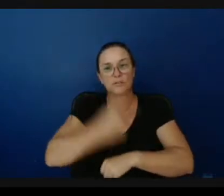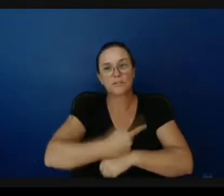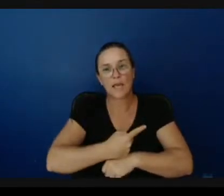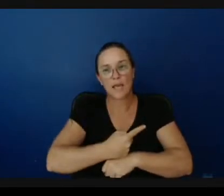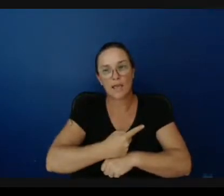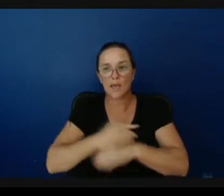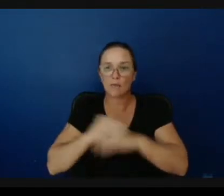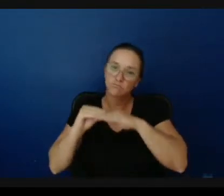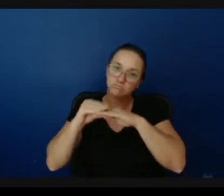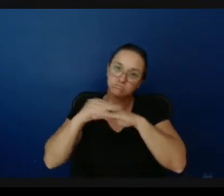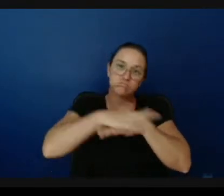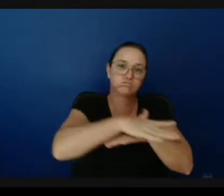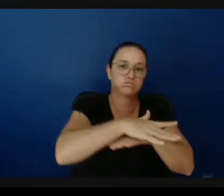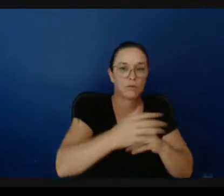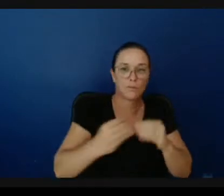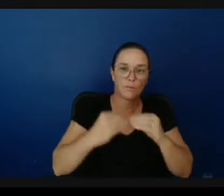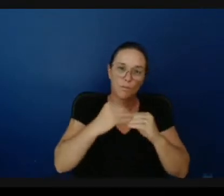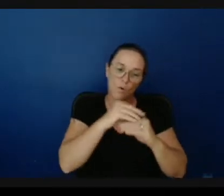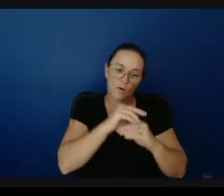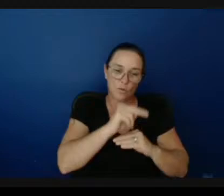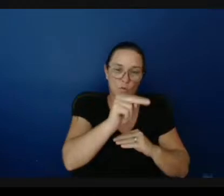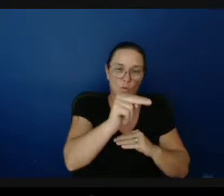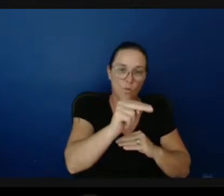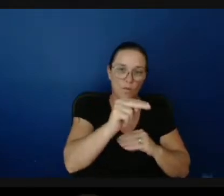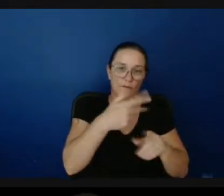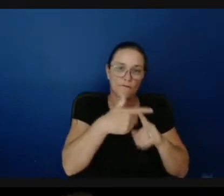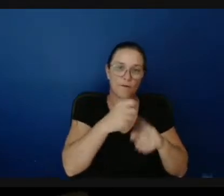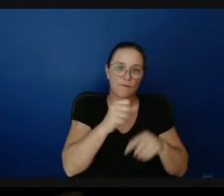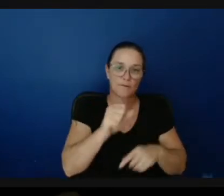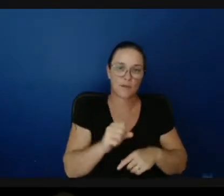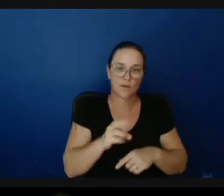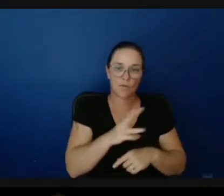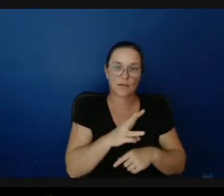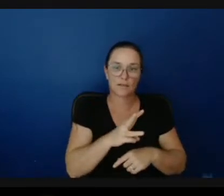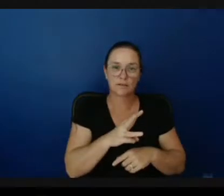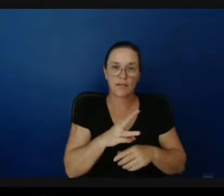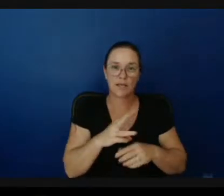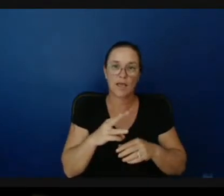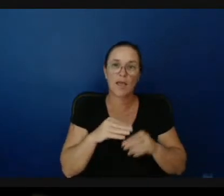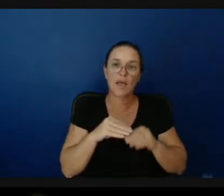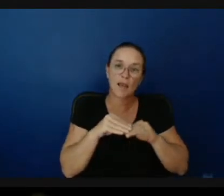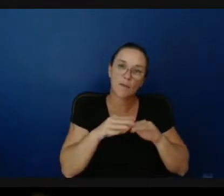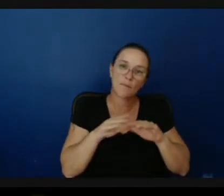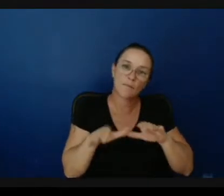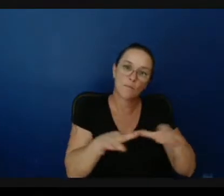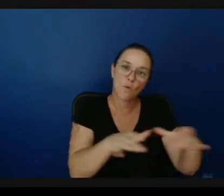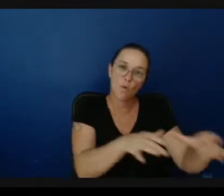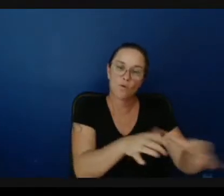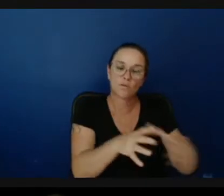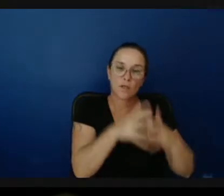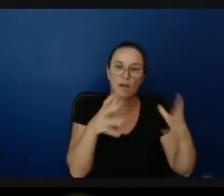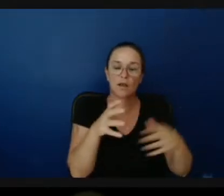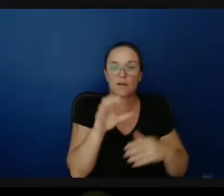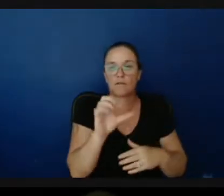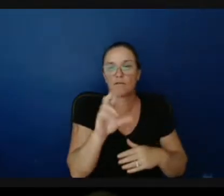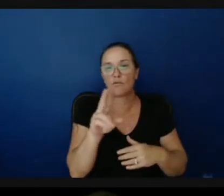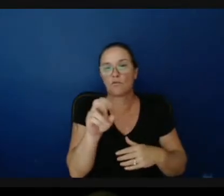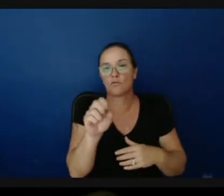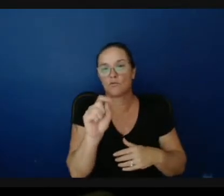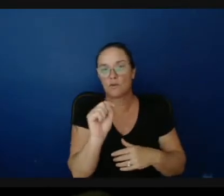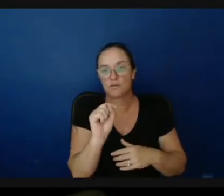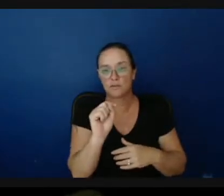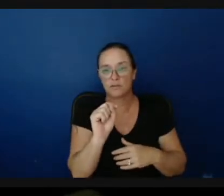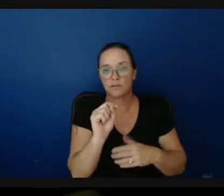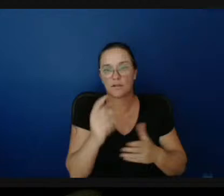push to the north from that southwest part and actually moves quite a bit of this crust. And this suggests that there's quite